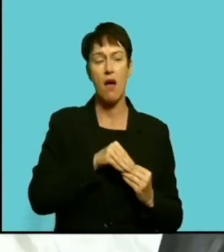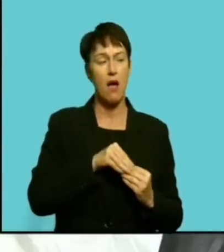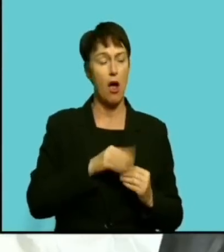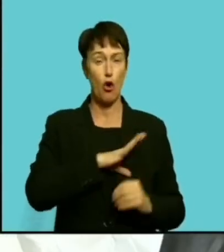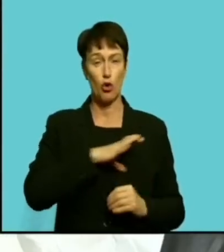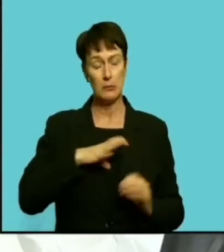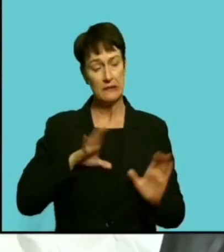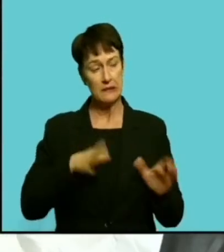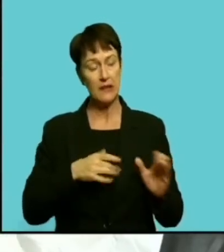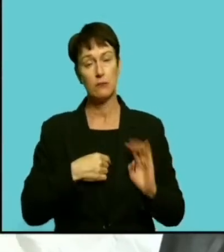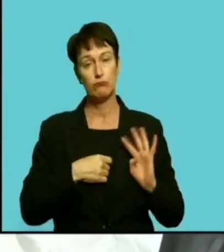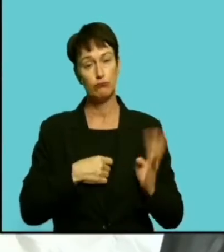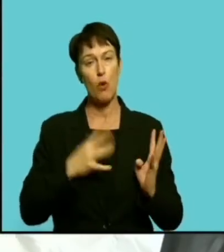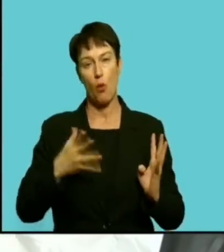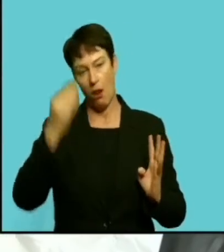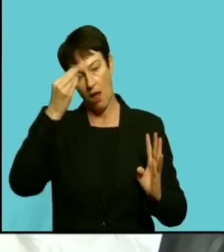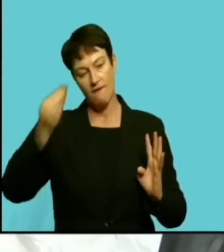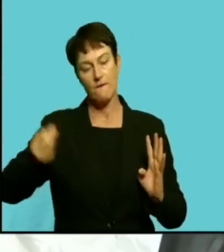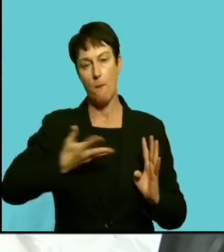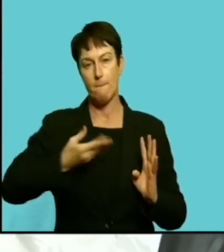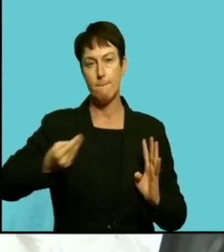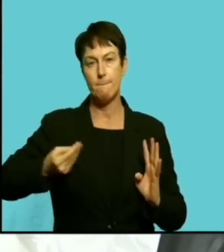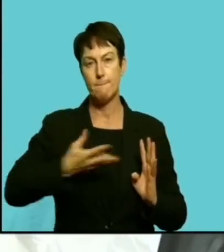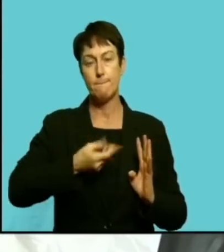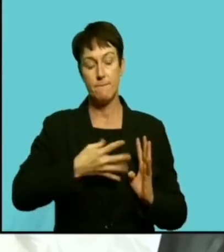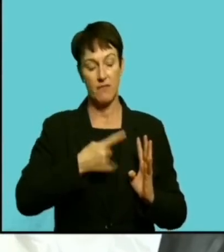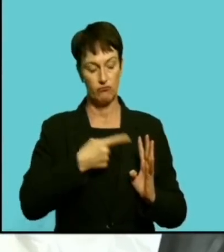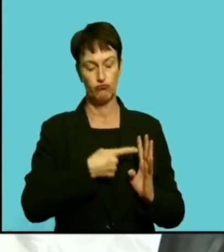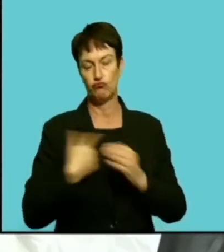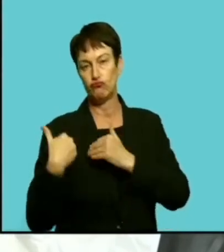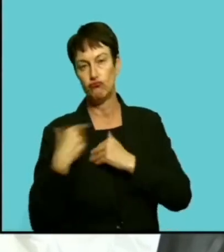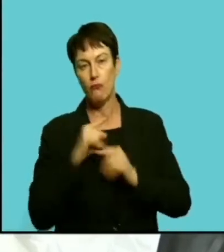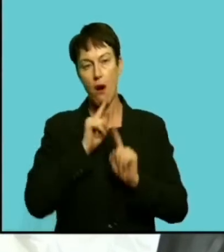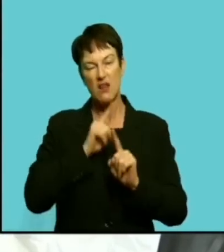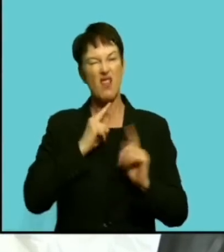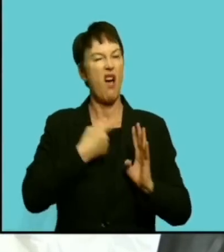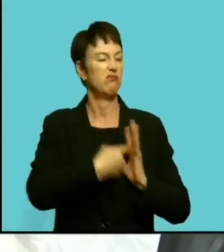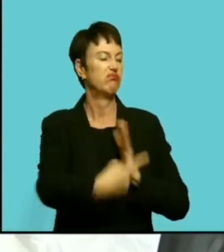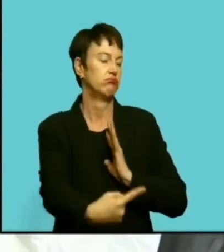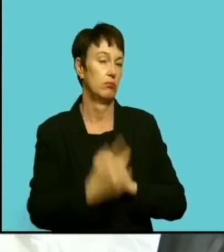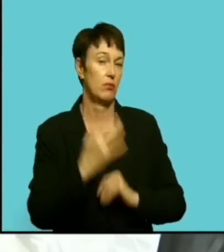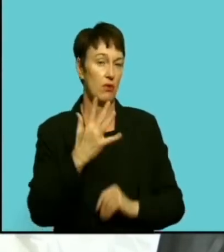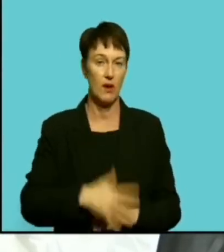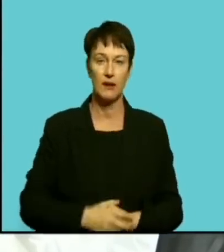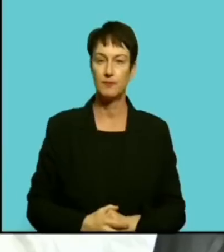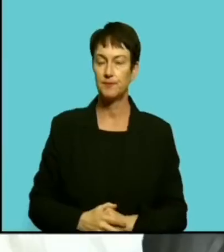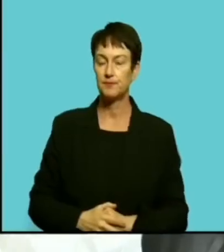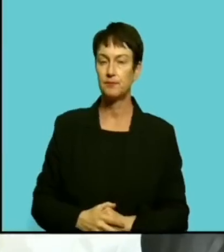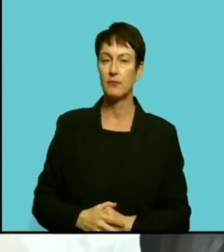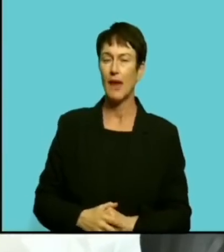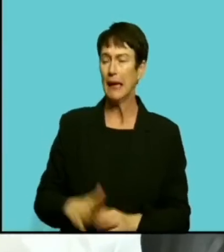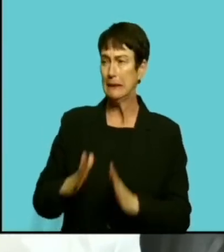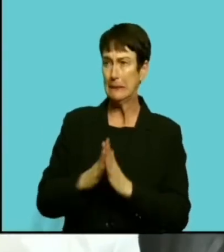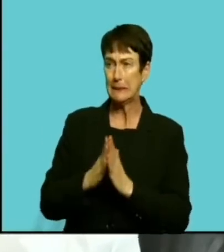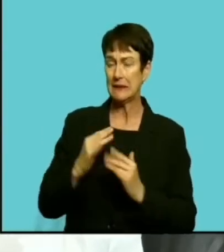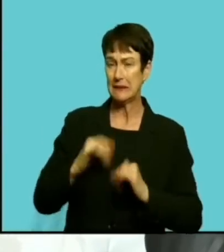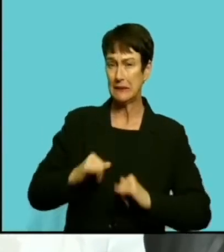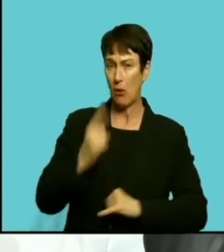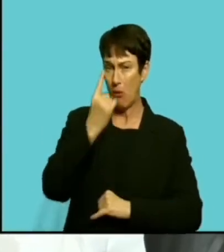Thank you, Governor. May I request that we give the media a minute? There aren't any questions yet. Yes, I also need a